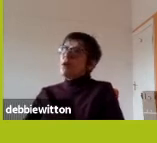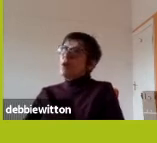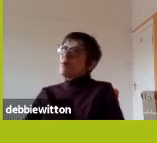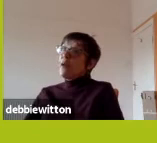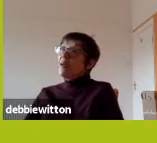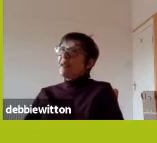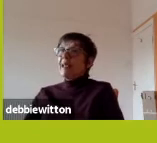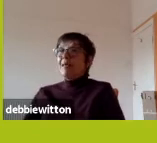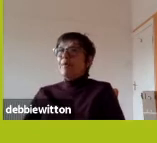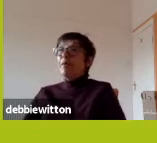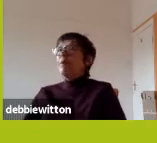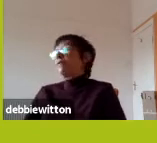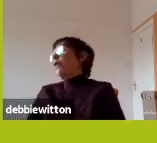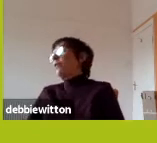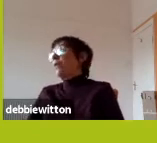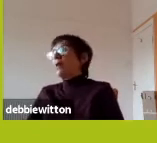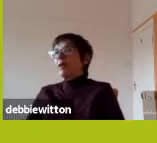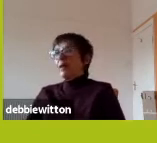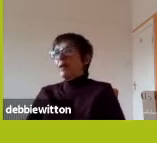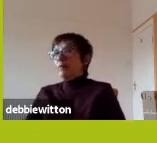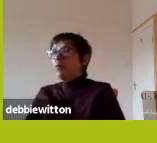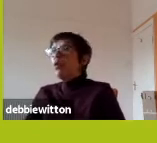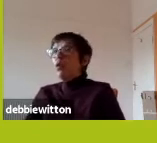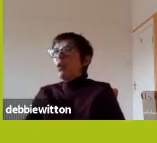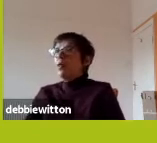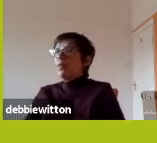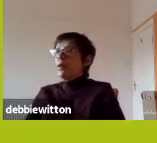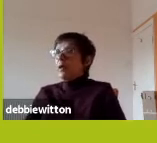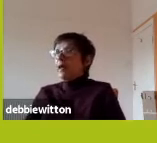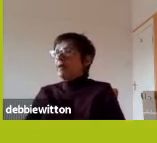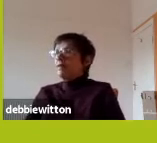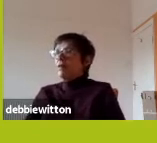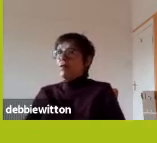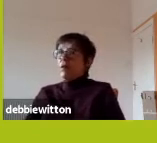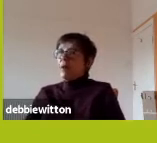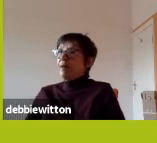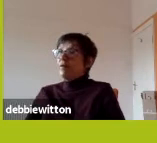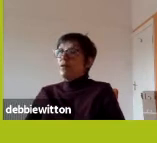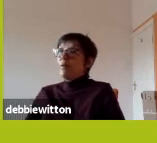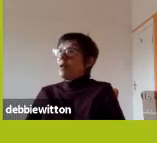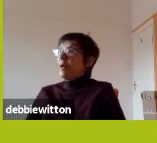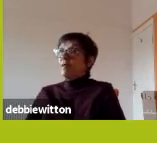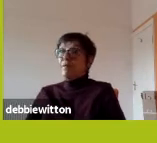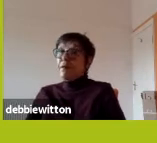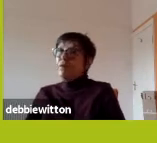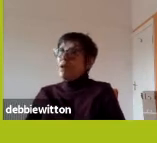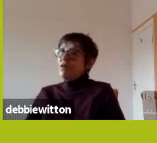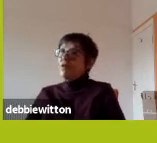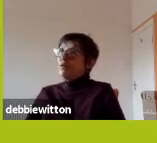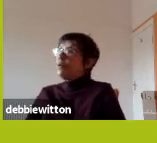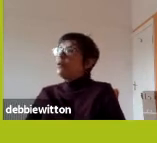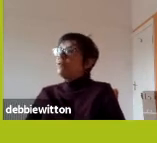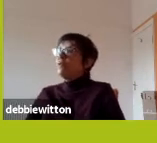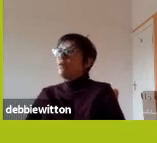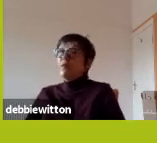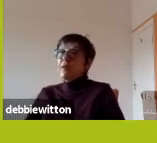So Co-op Cycle, being a member of Co-op Cycle, it is more than a collective digital platform. It's a federation